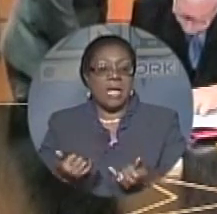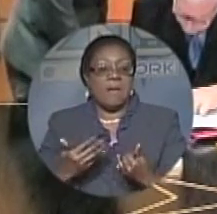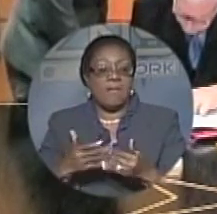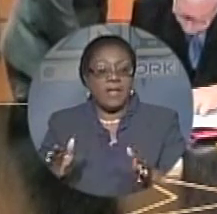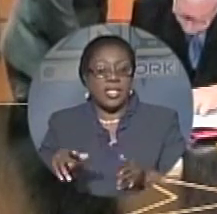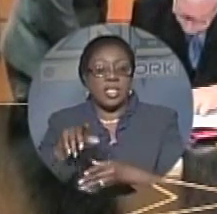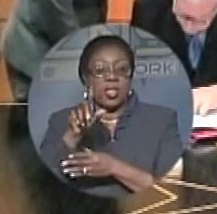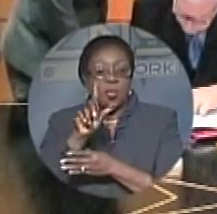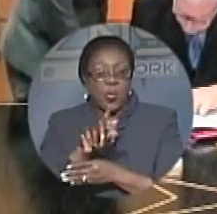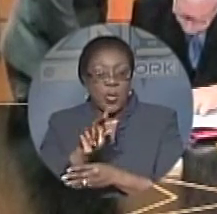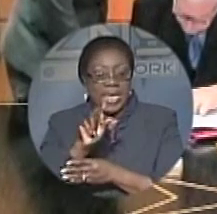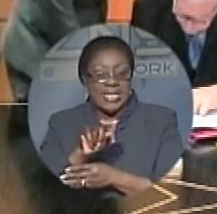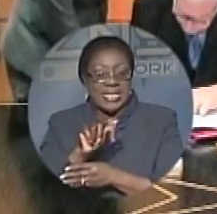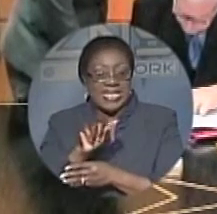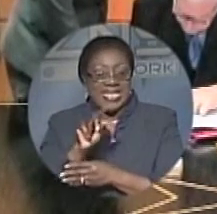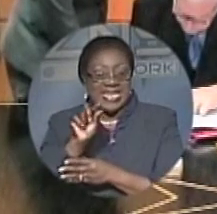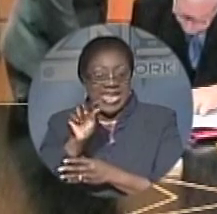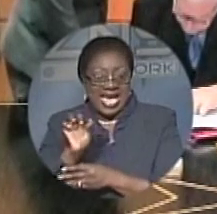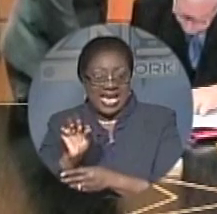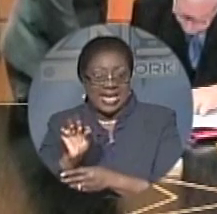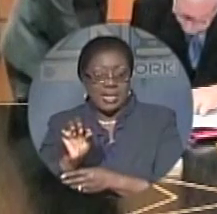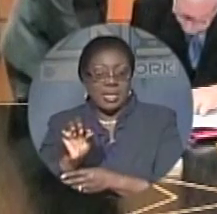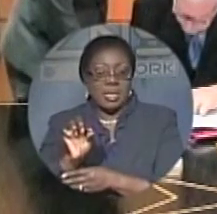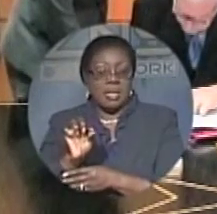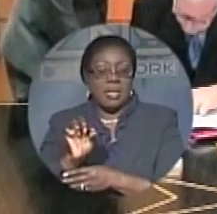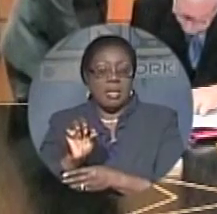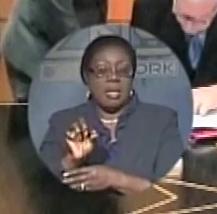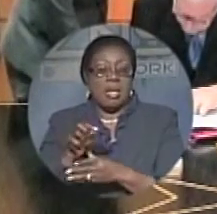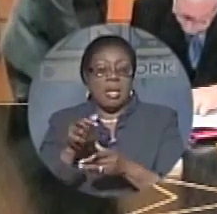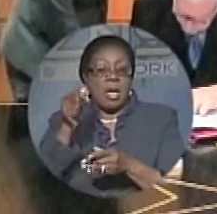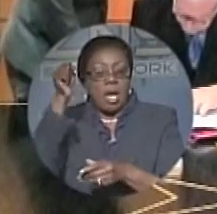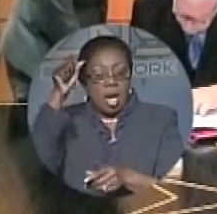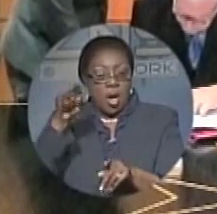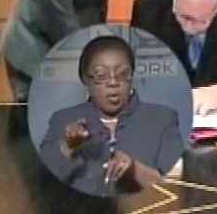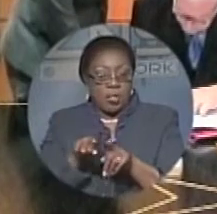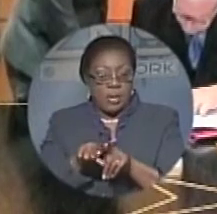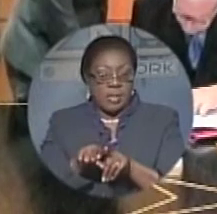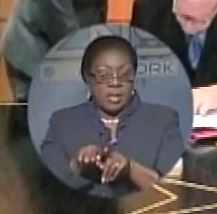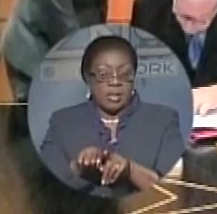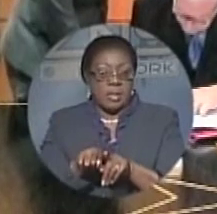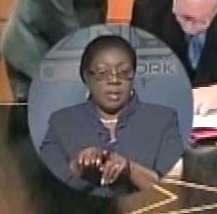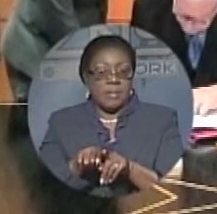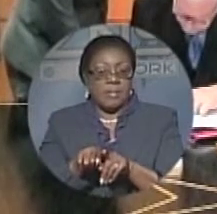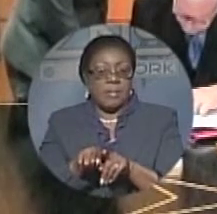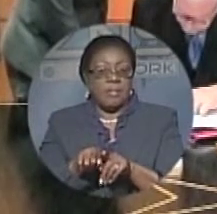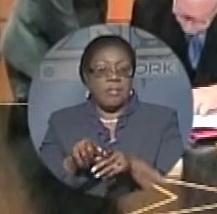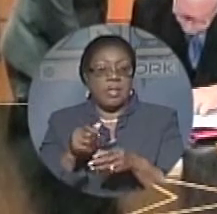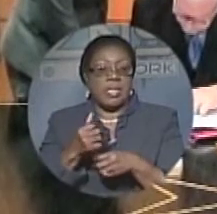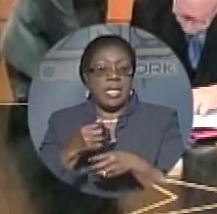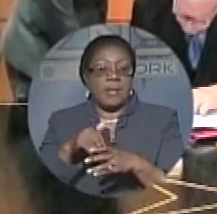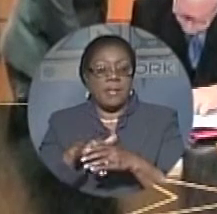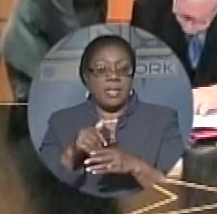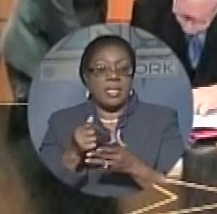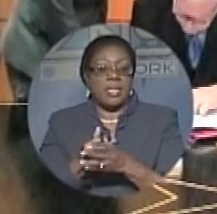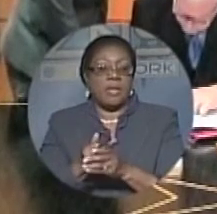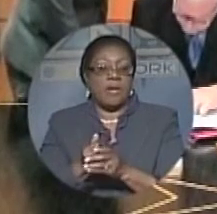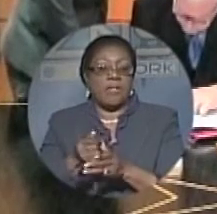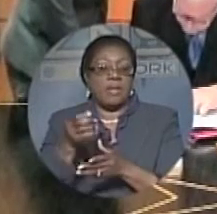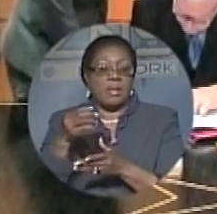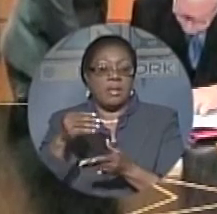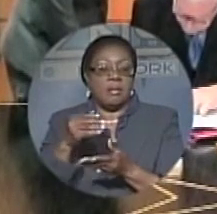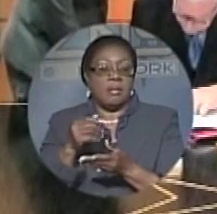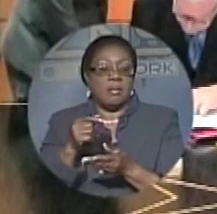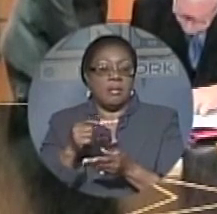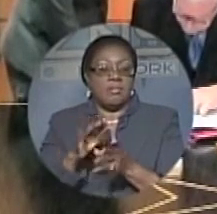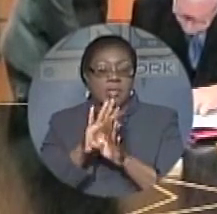29 agreements, thereby expanding its legal framework for the implementation of the agreed international standards for transparency